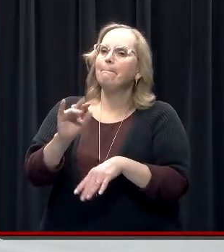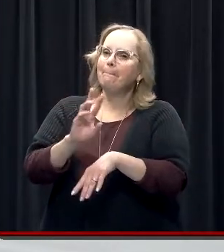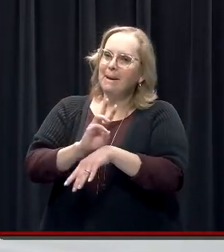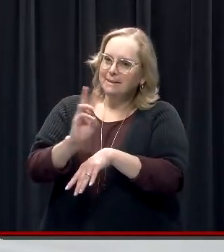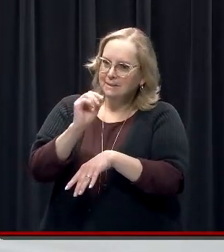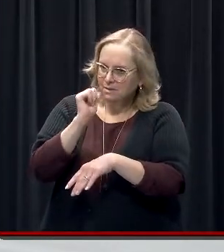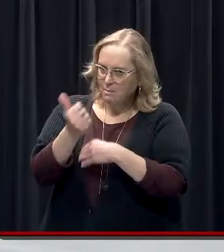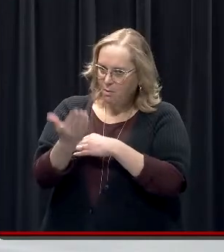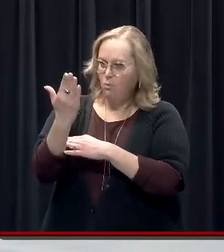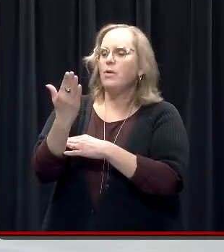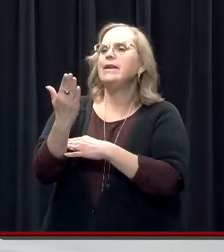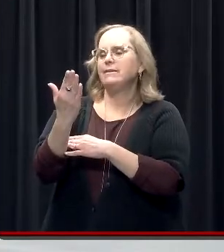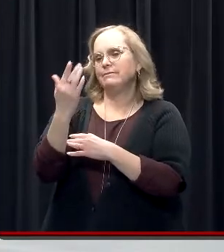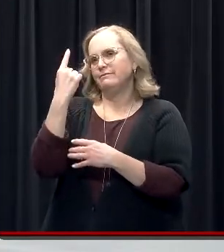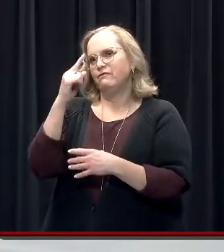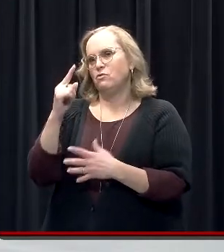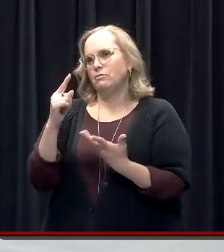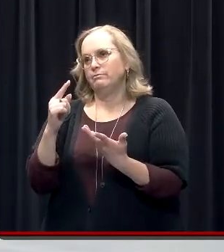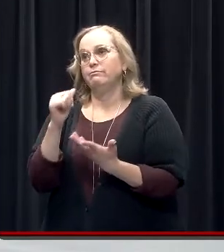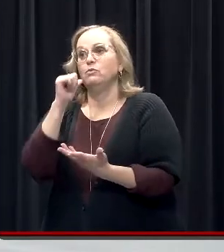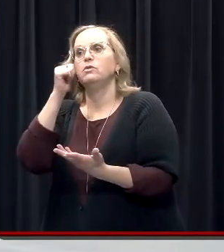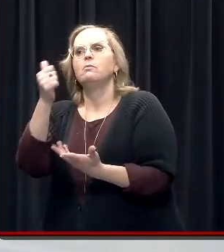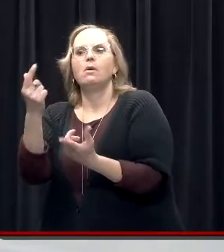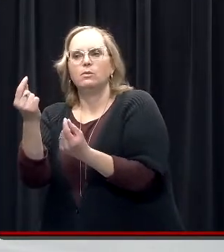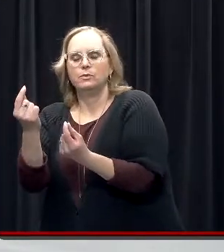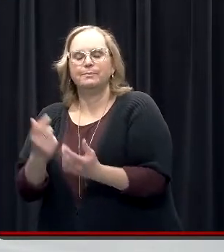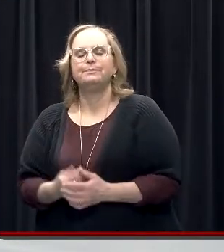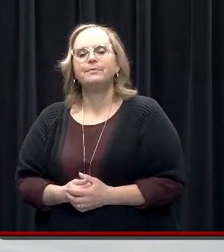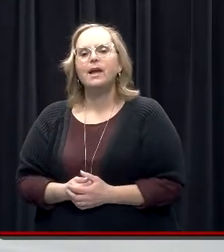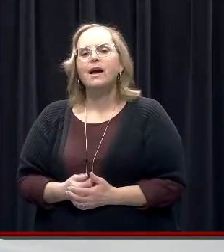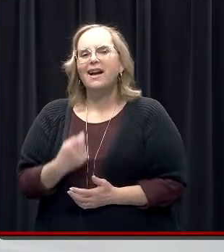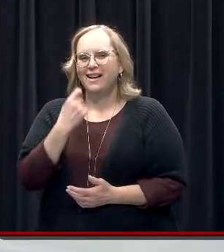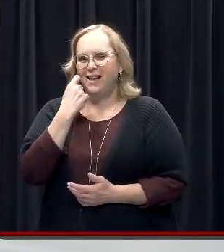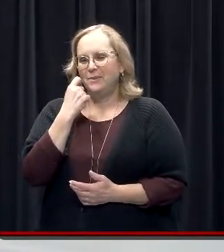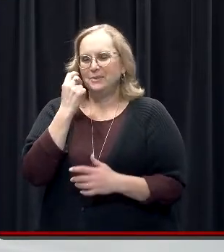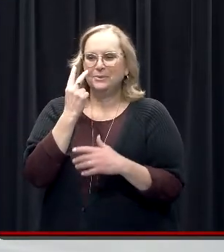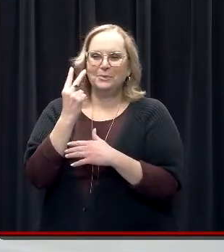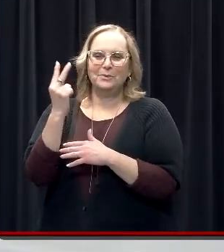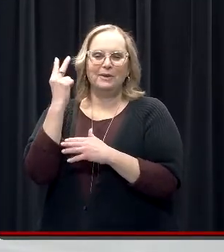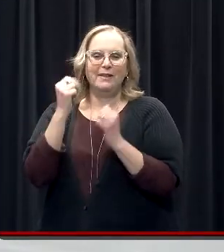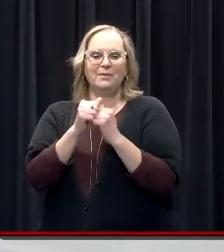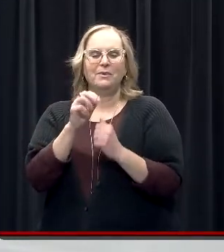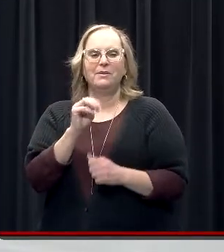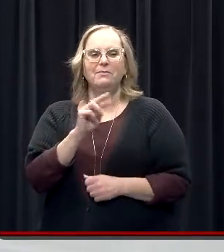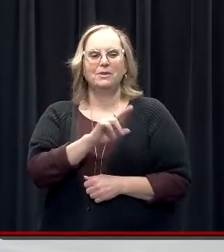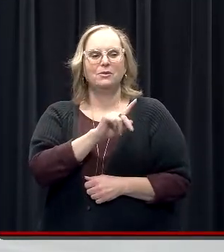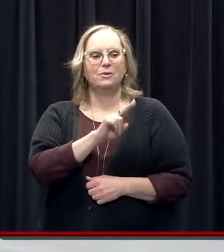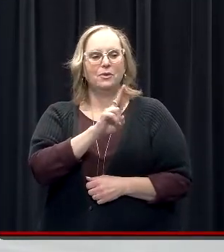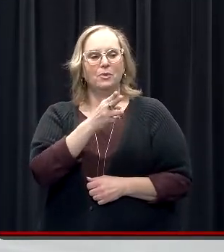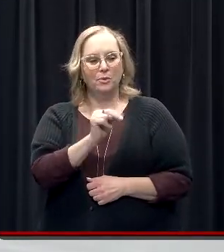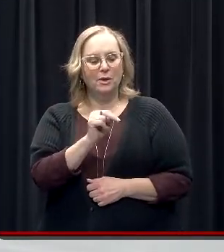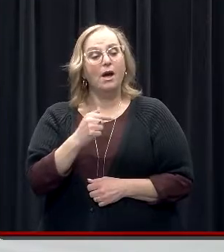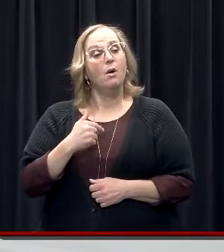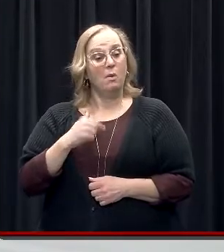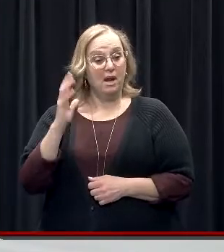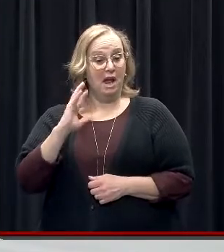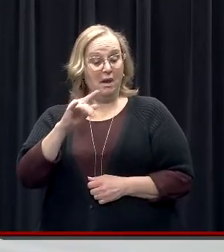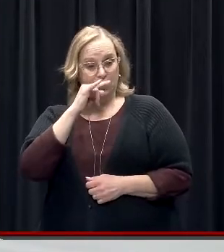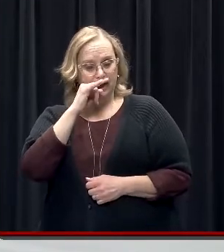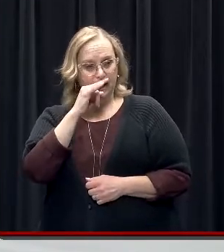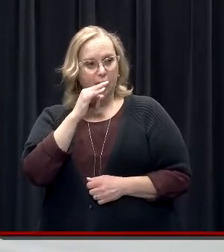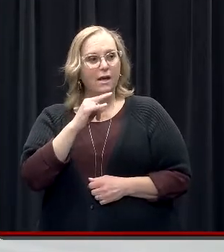to what tomorrow will look like. I was reflecting just a little while ago with Mr. Kuhn that, you know, when I was a kid, you'd turn